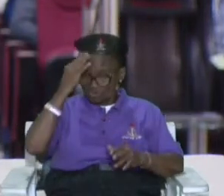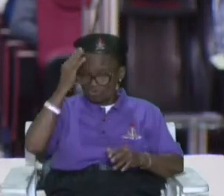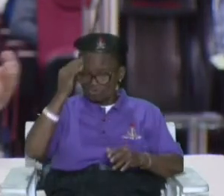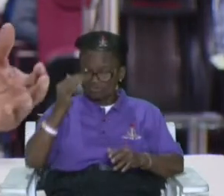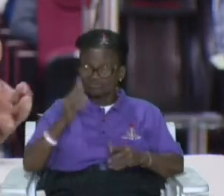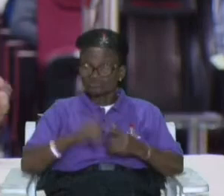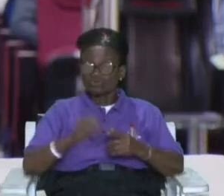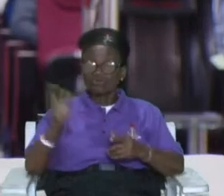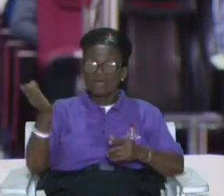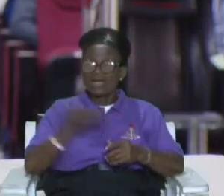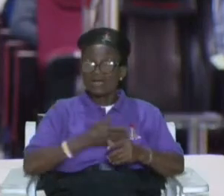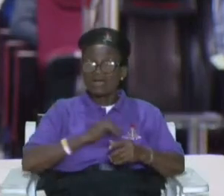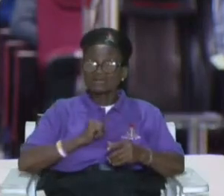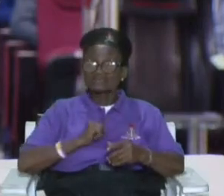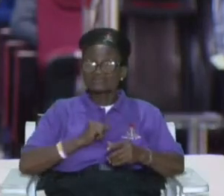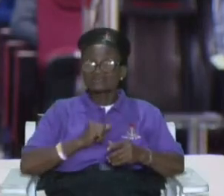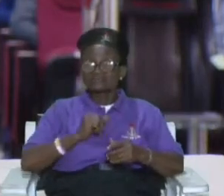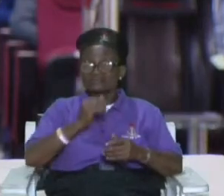Years